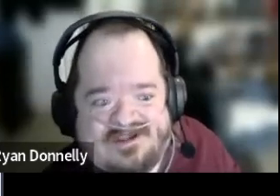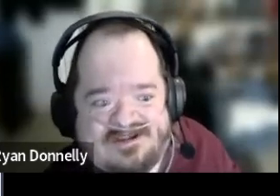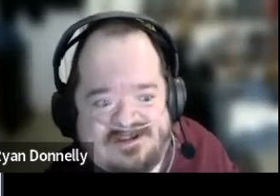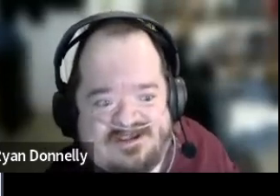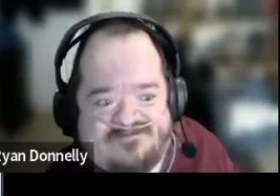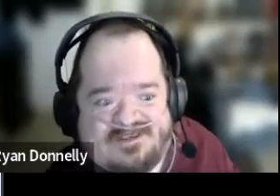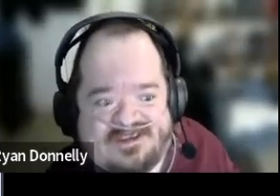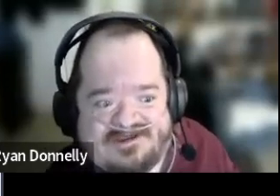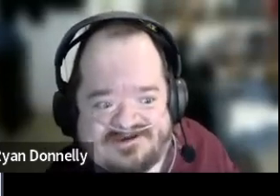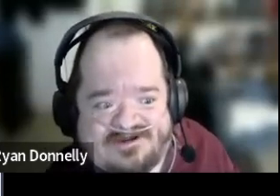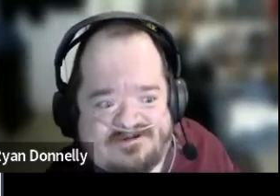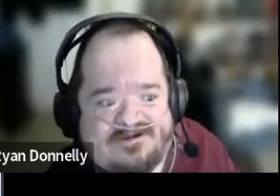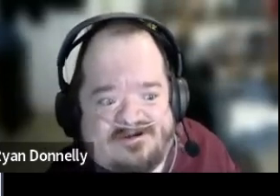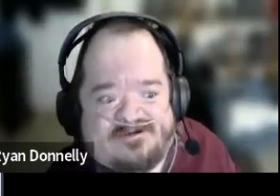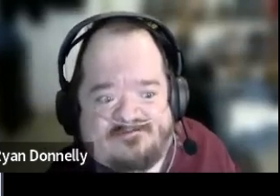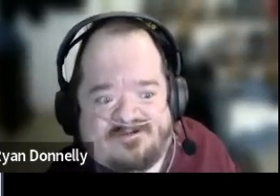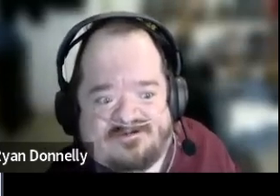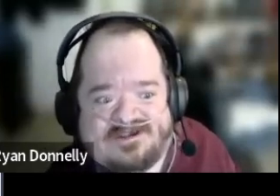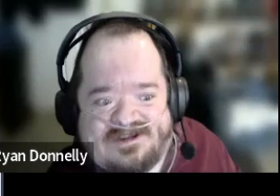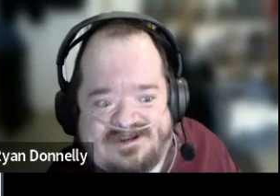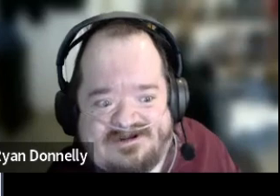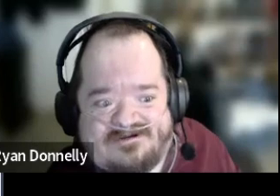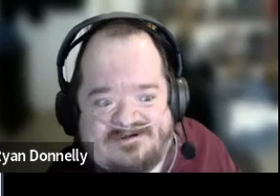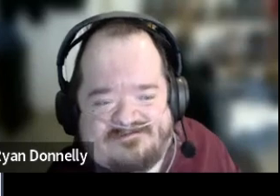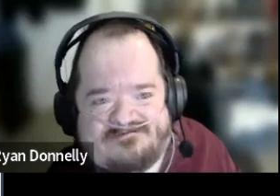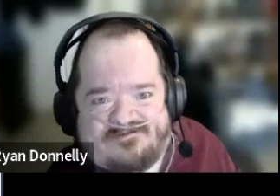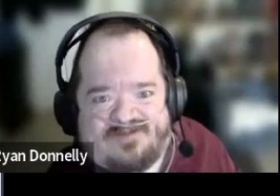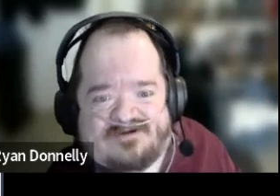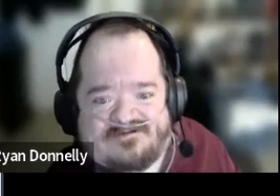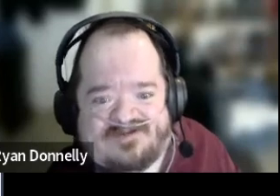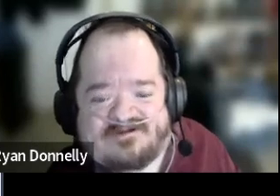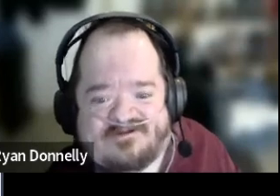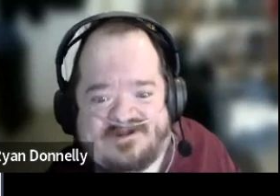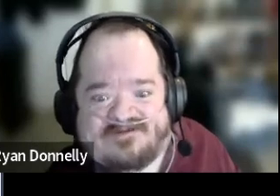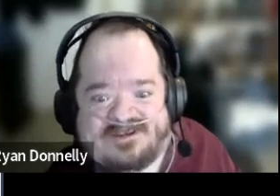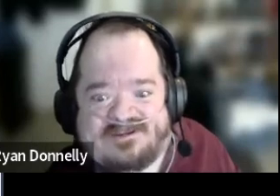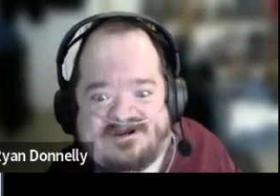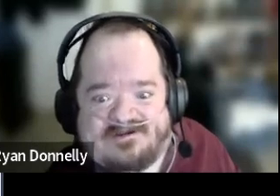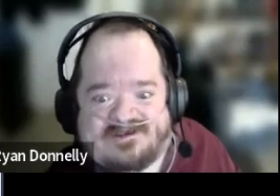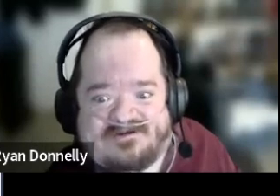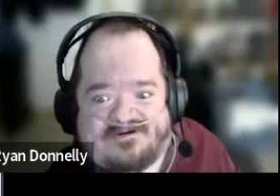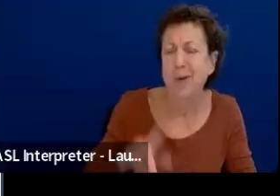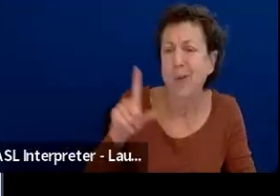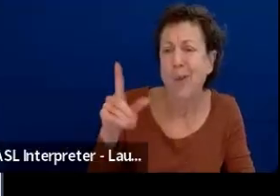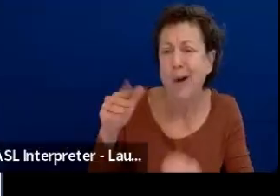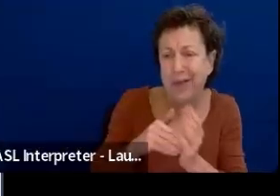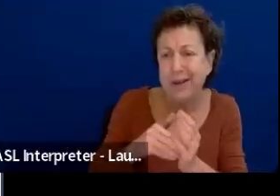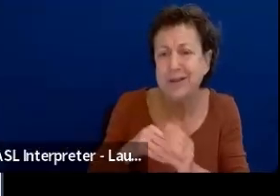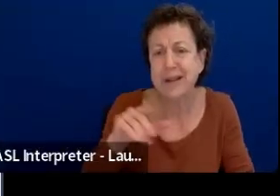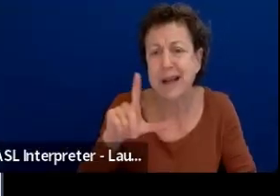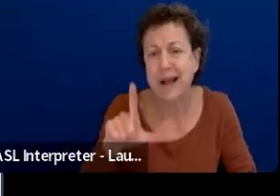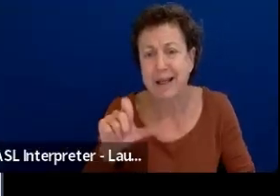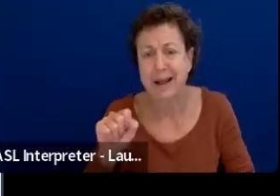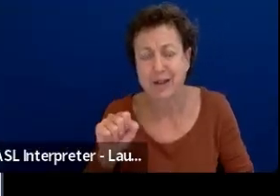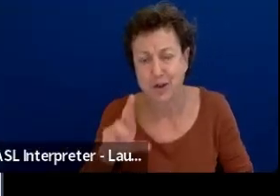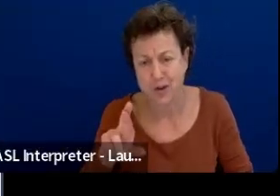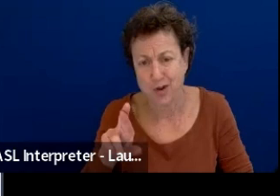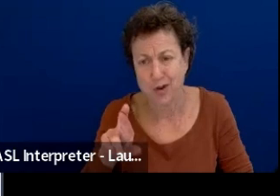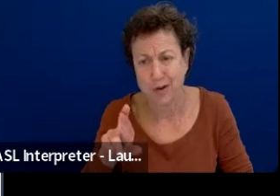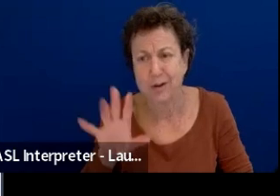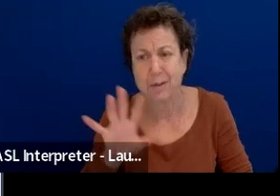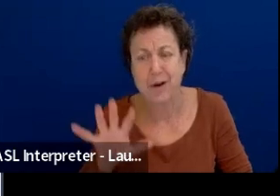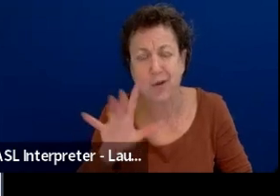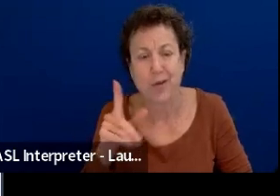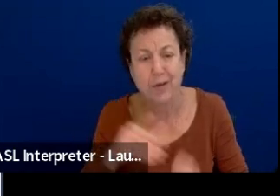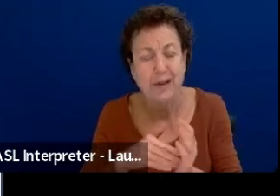Now, in any given session, we'll get about 1,000 LSRs entered into the